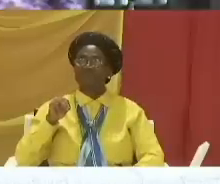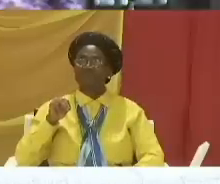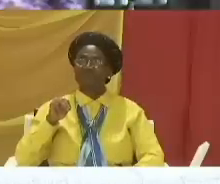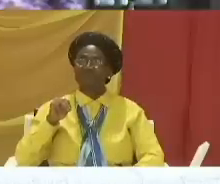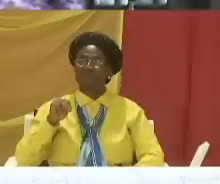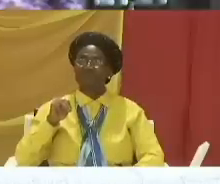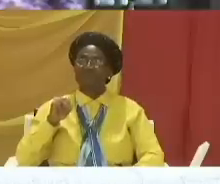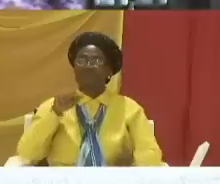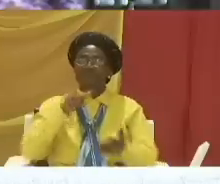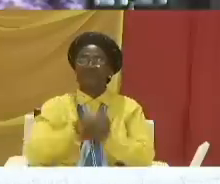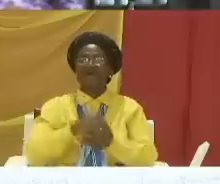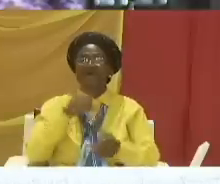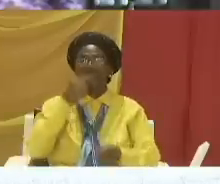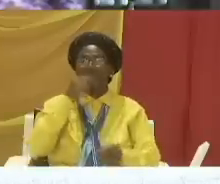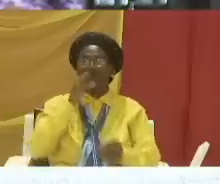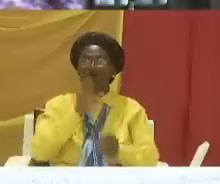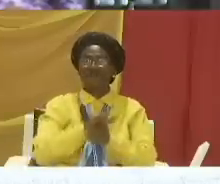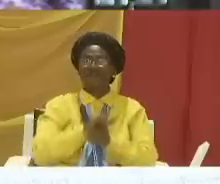That covenant